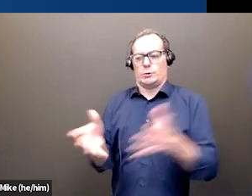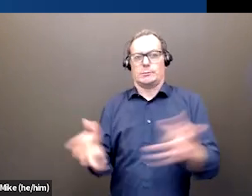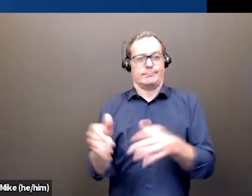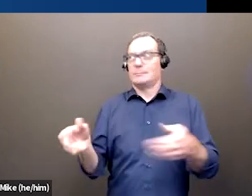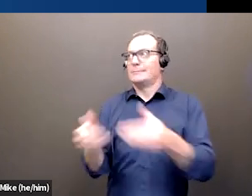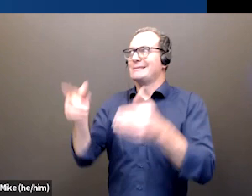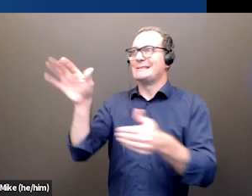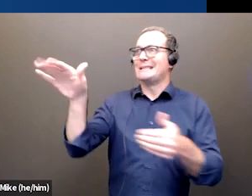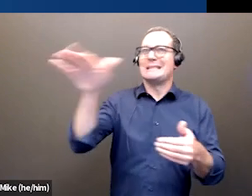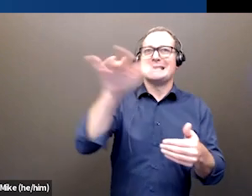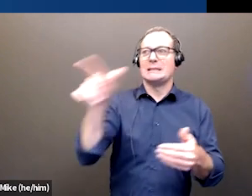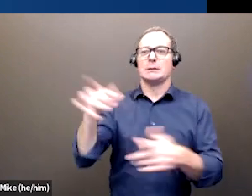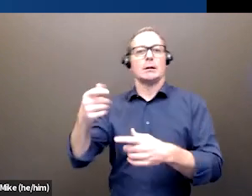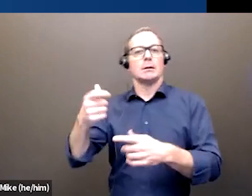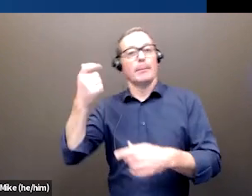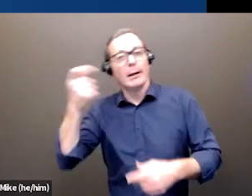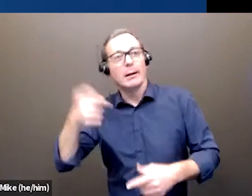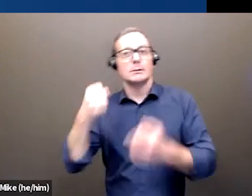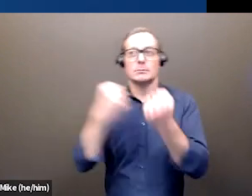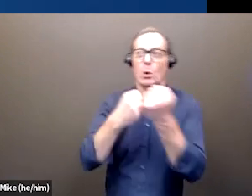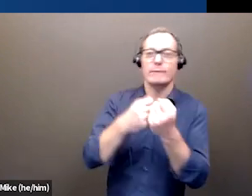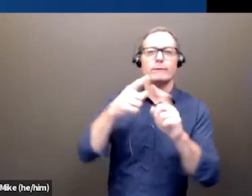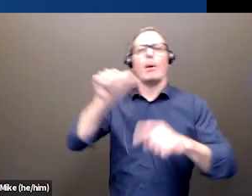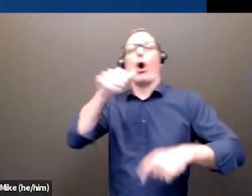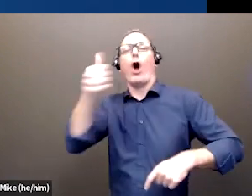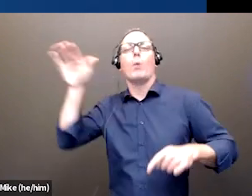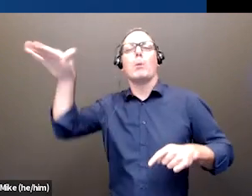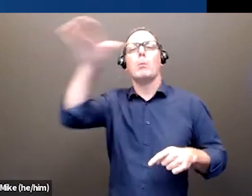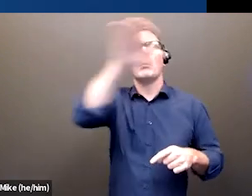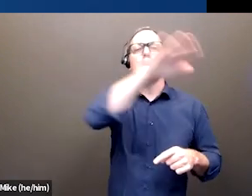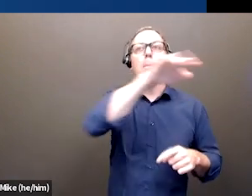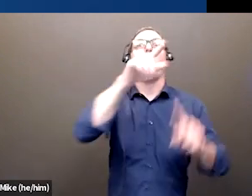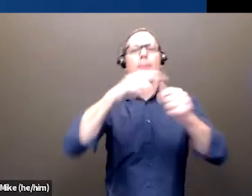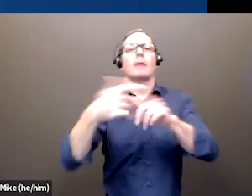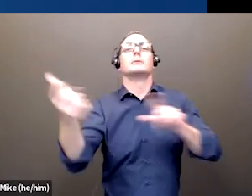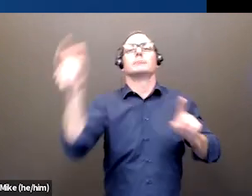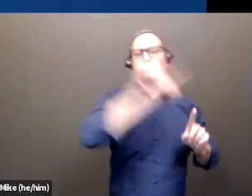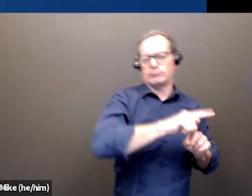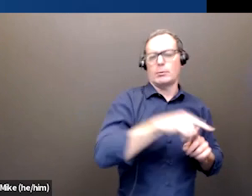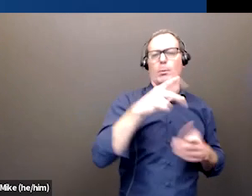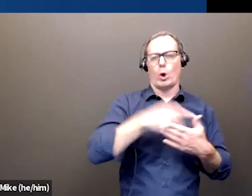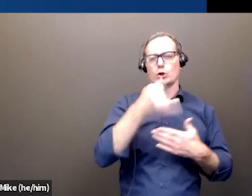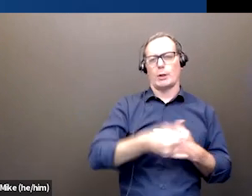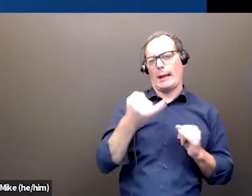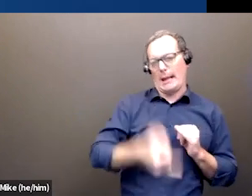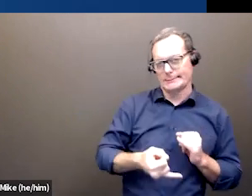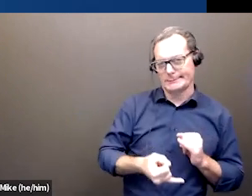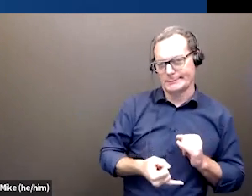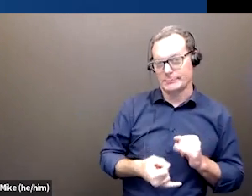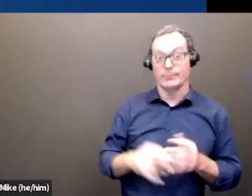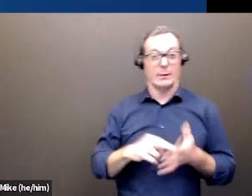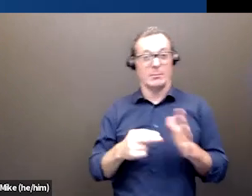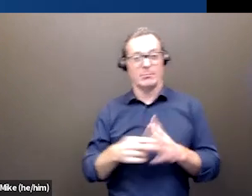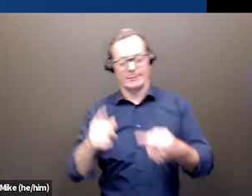them before requesting that the projects cover that cost. This means they need to use their